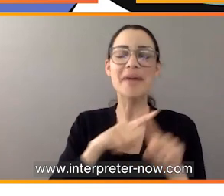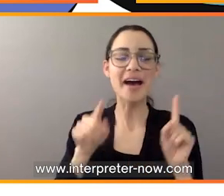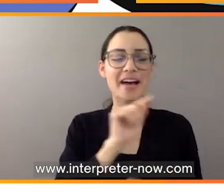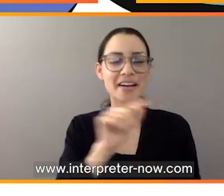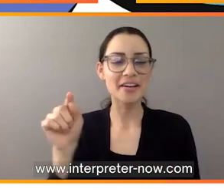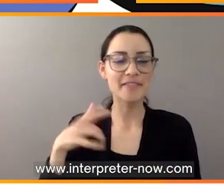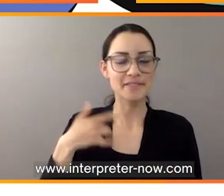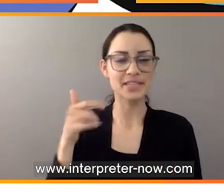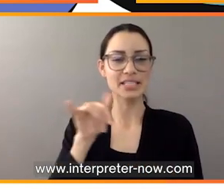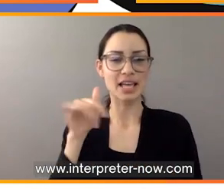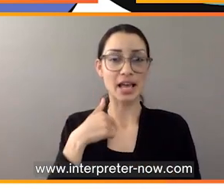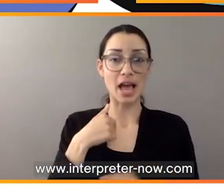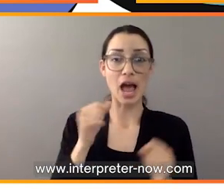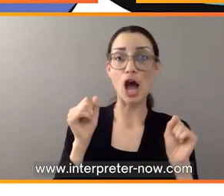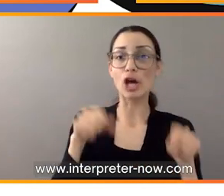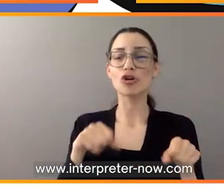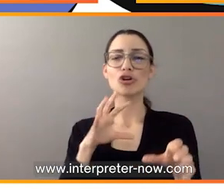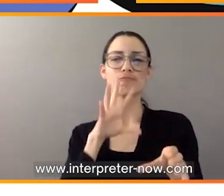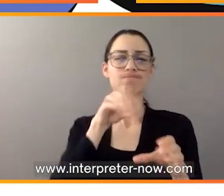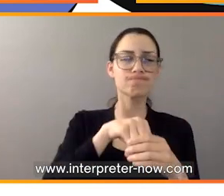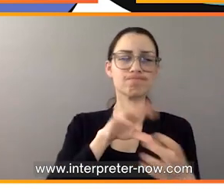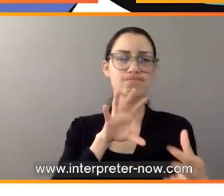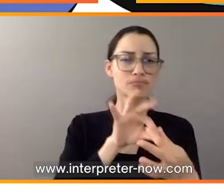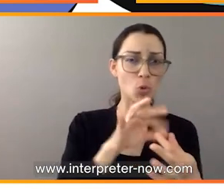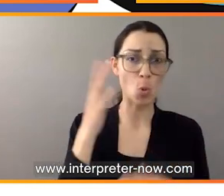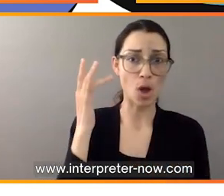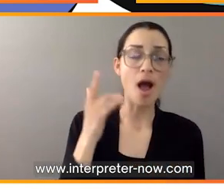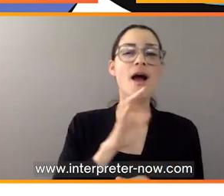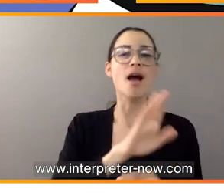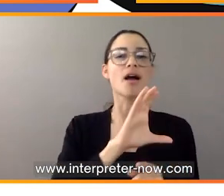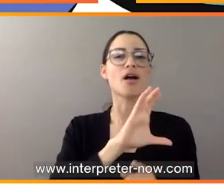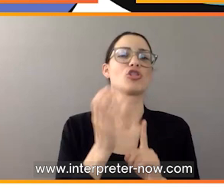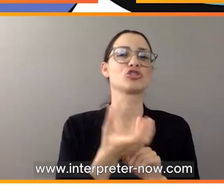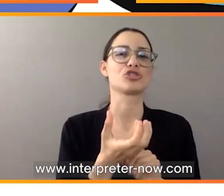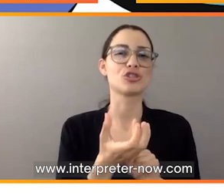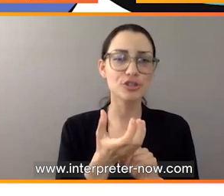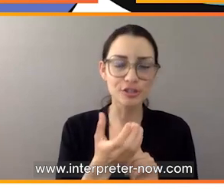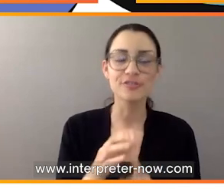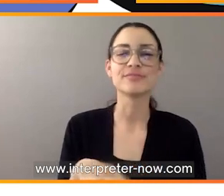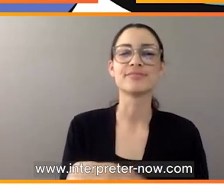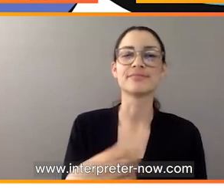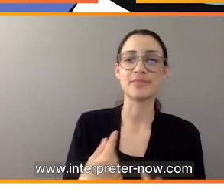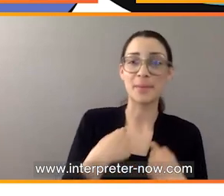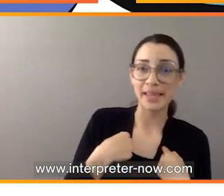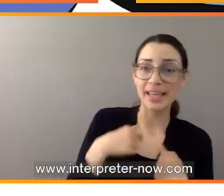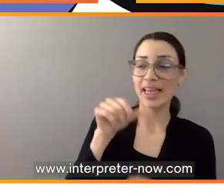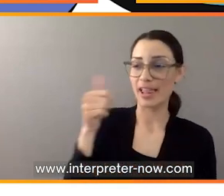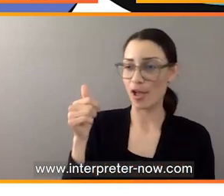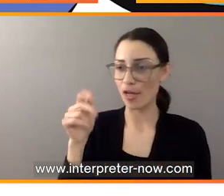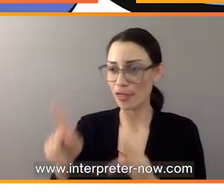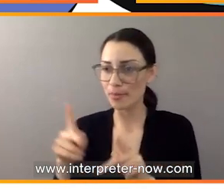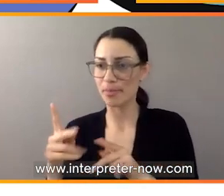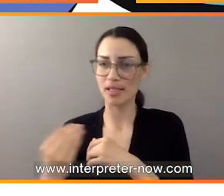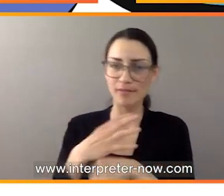them because of the culture that I became a part of and that other people had the chance to shape. But I thought I've been inside these